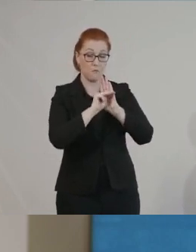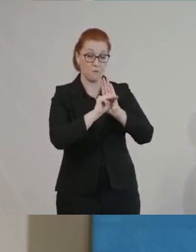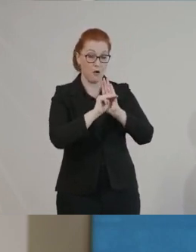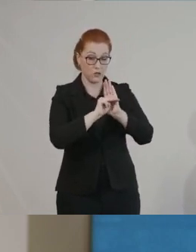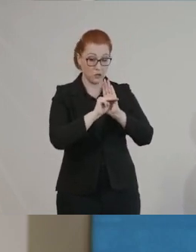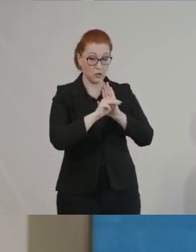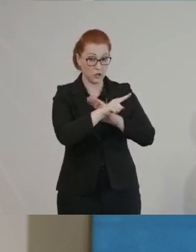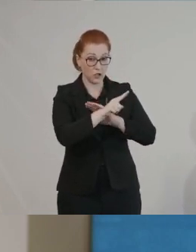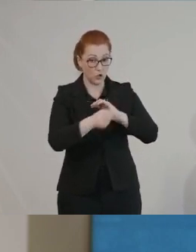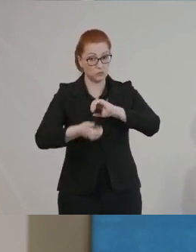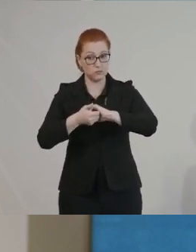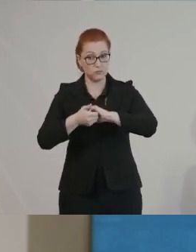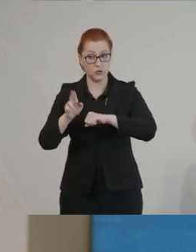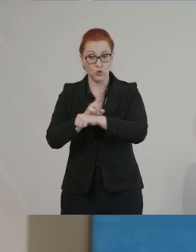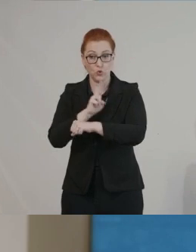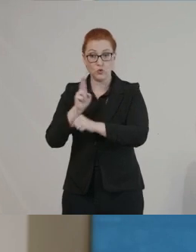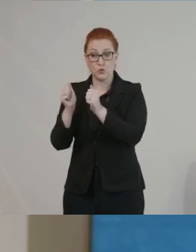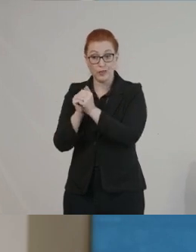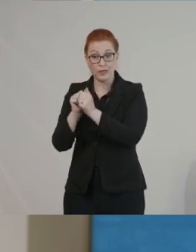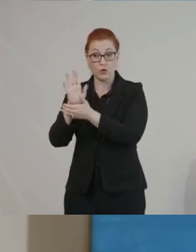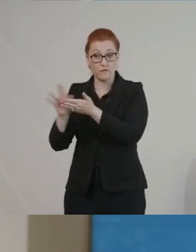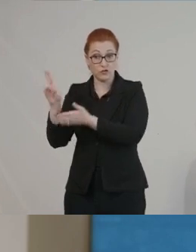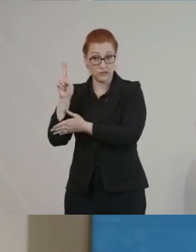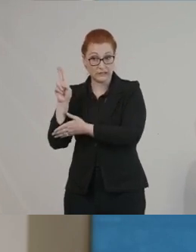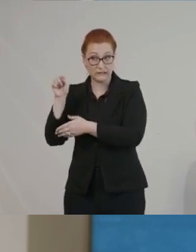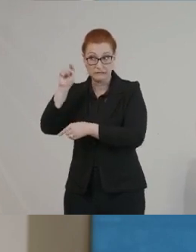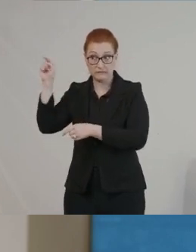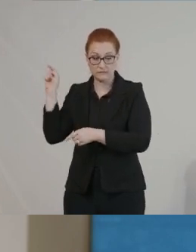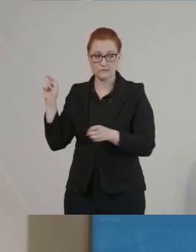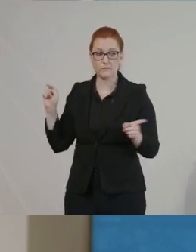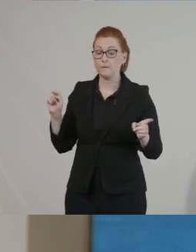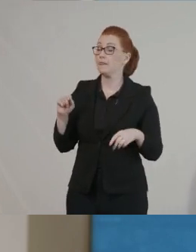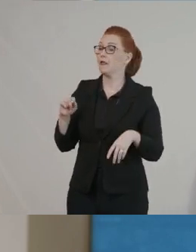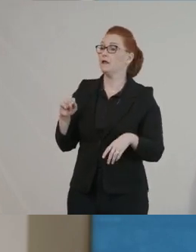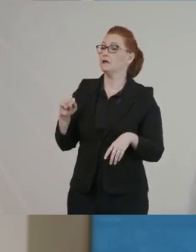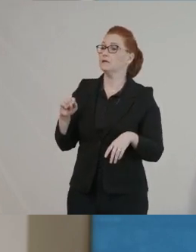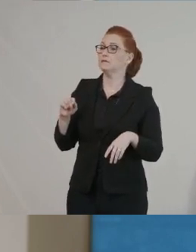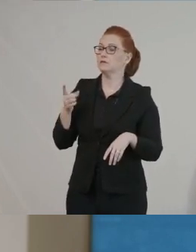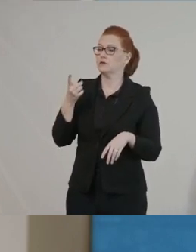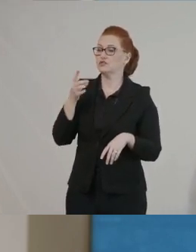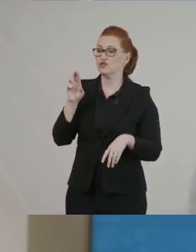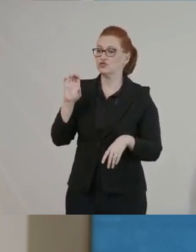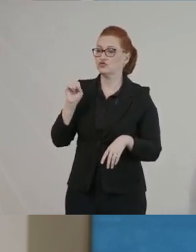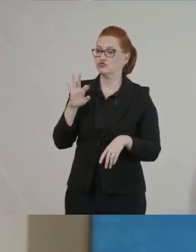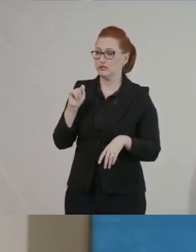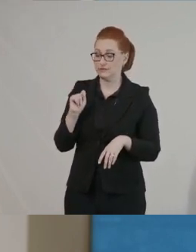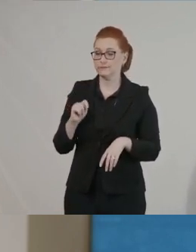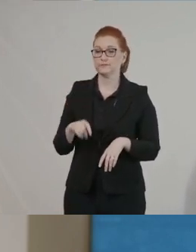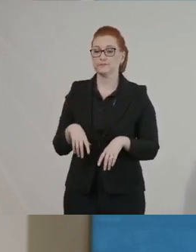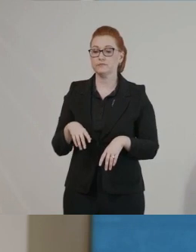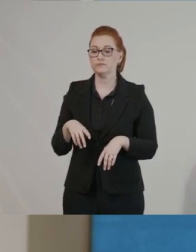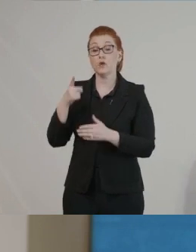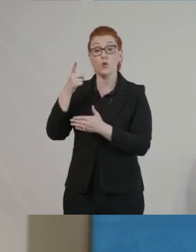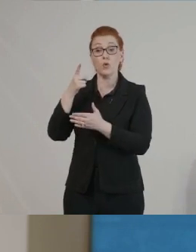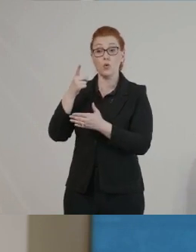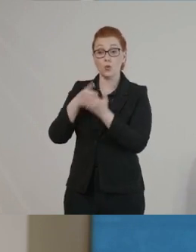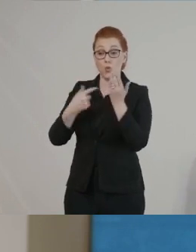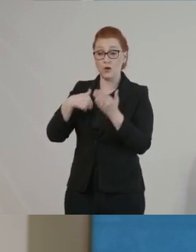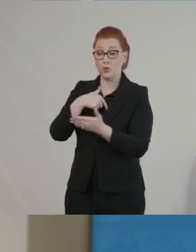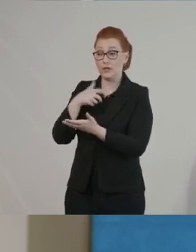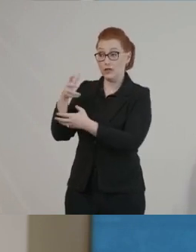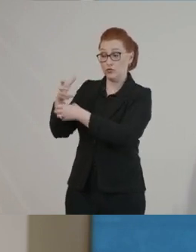you? So the models are what we received from the universities, which is the final presentation,